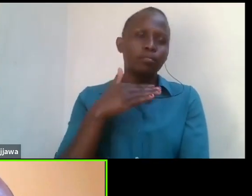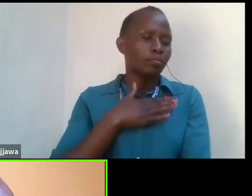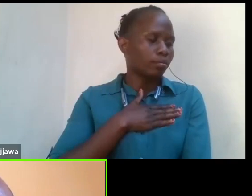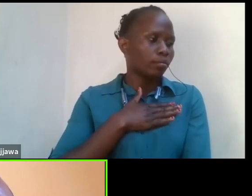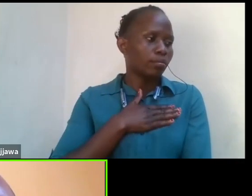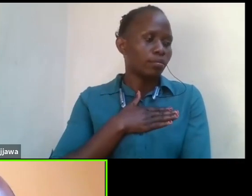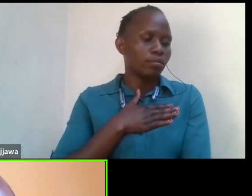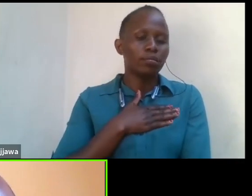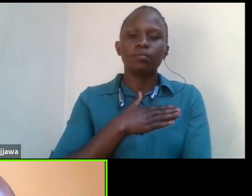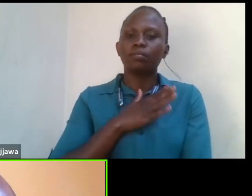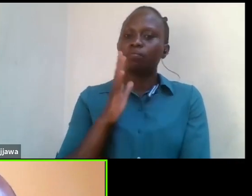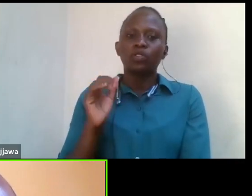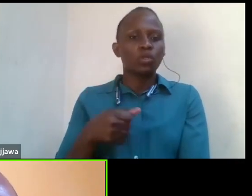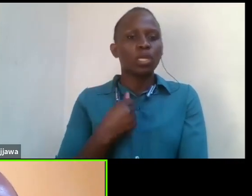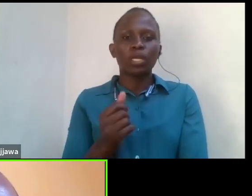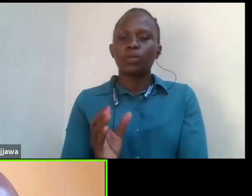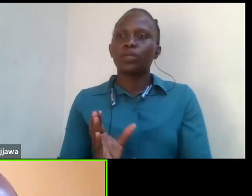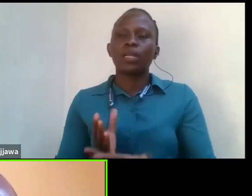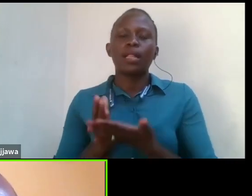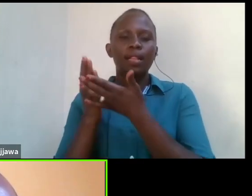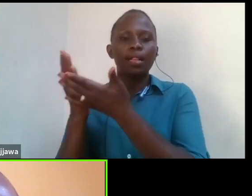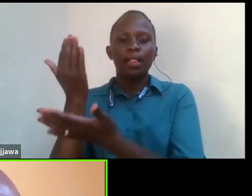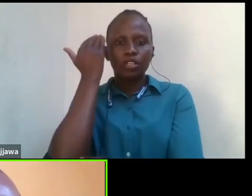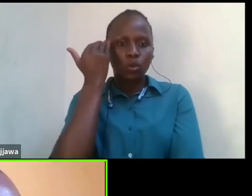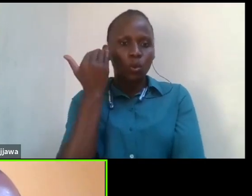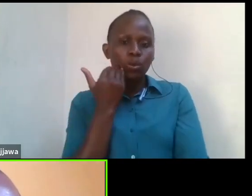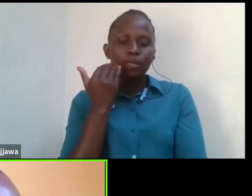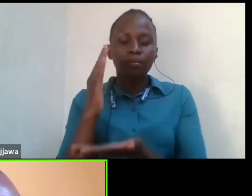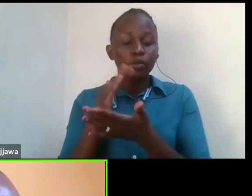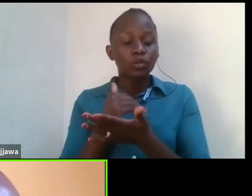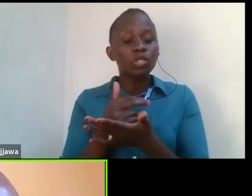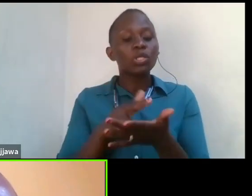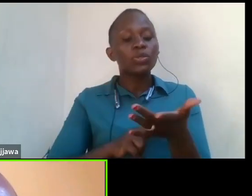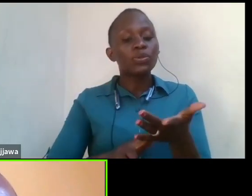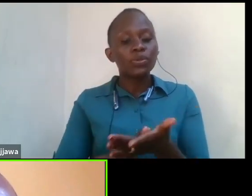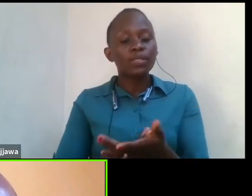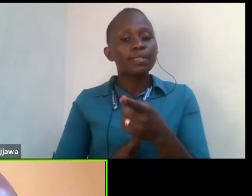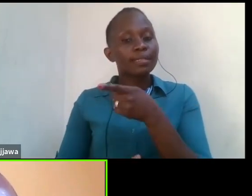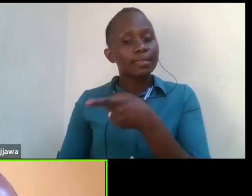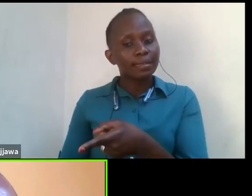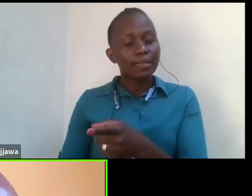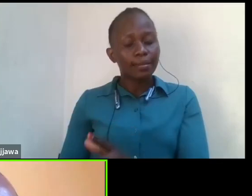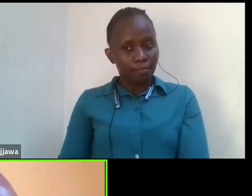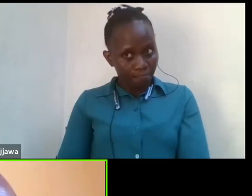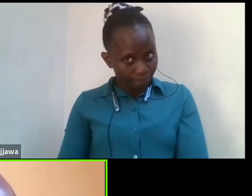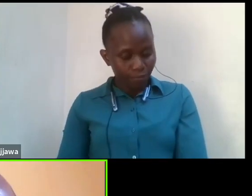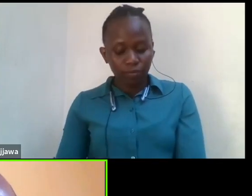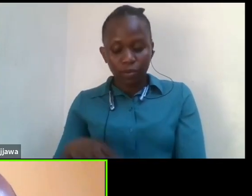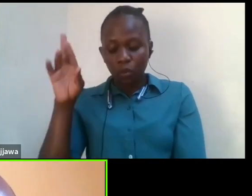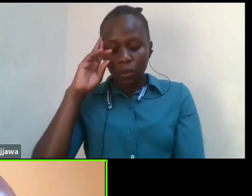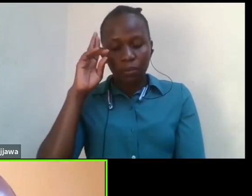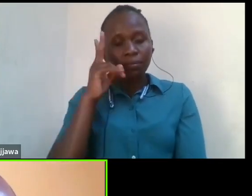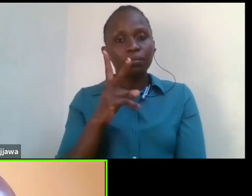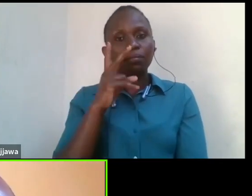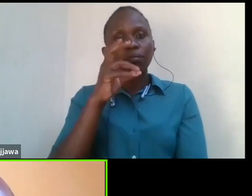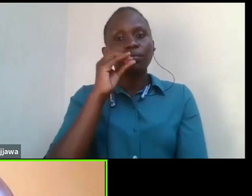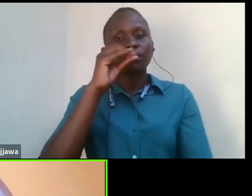your competitor for using that technology. Because remember, 20 years, that is enough monopoly for you really to do whatever you wanted to